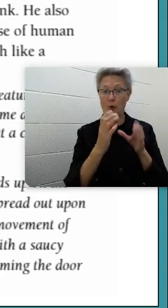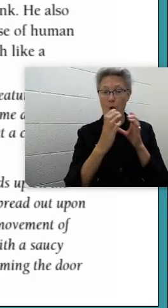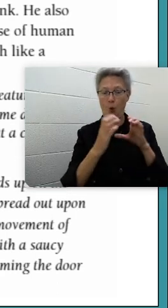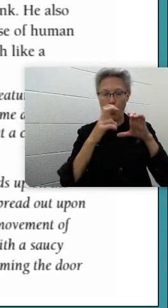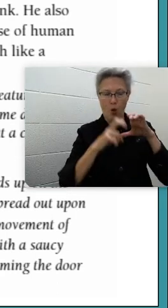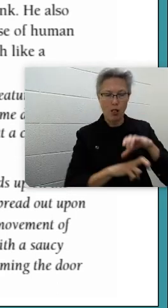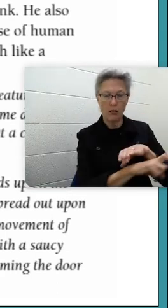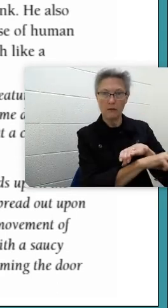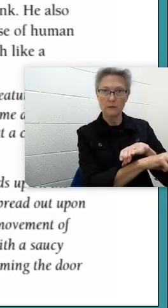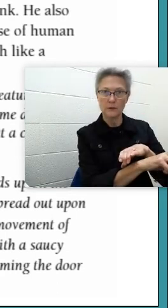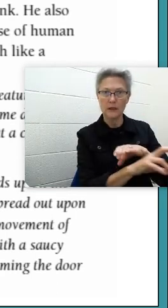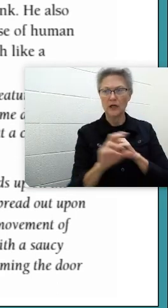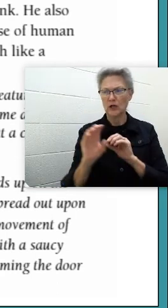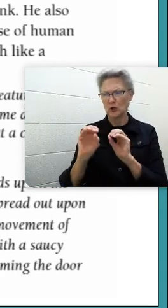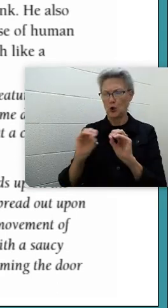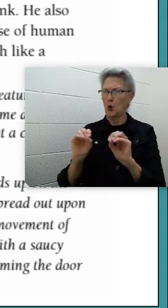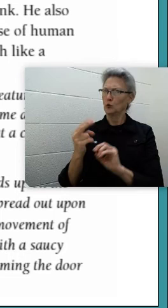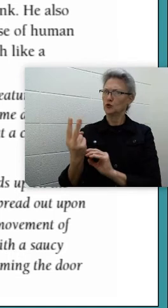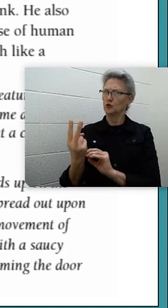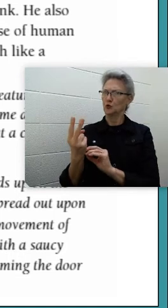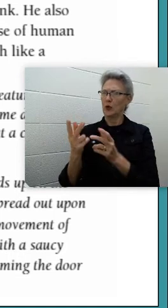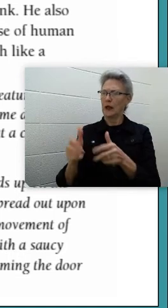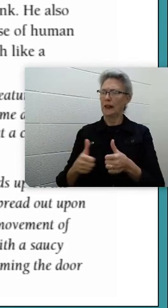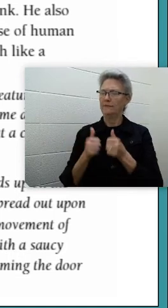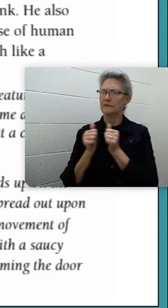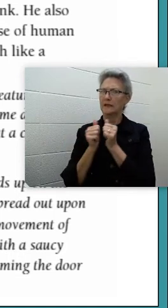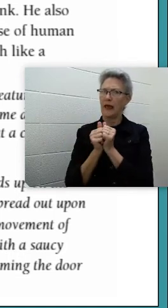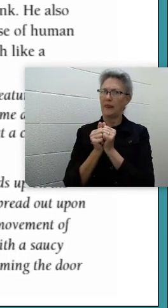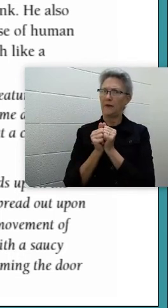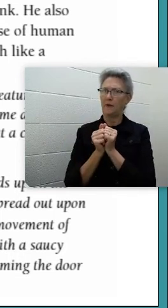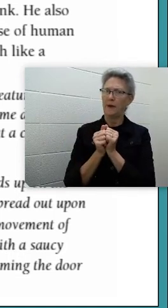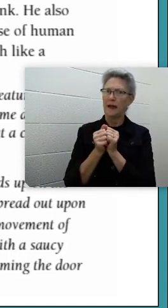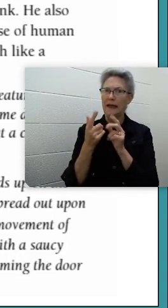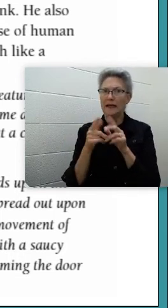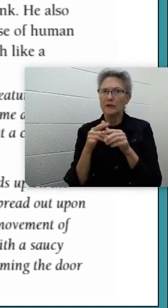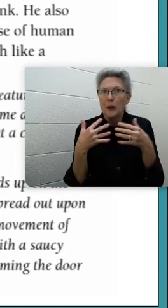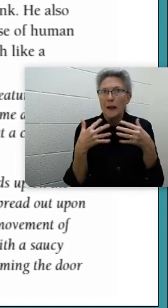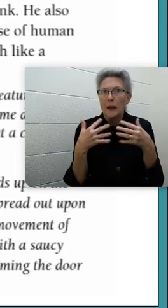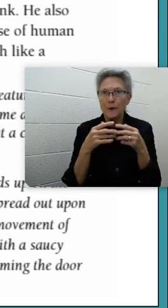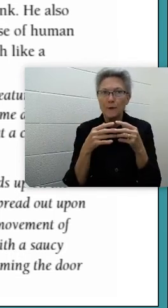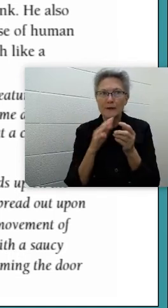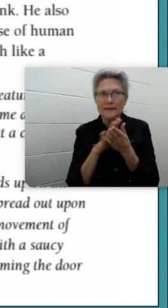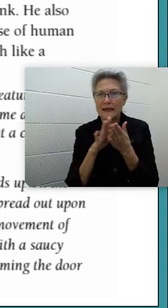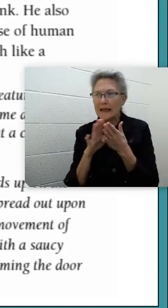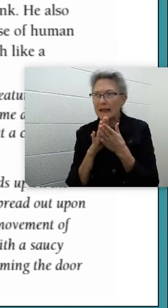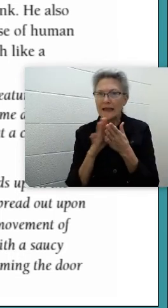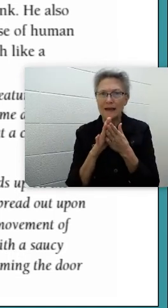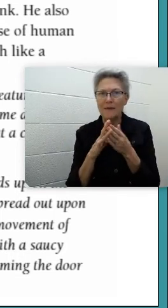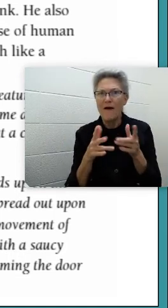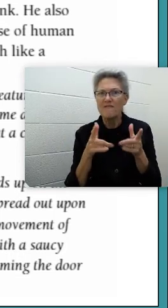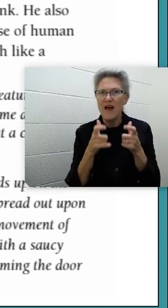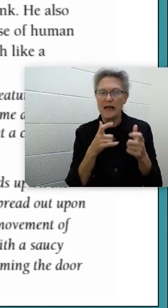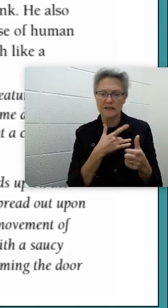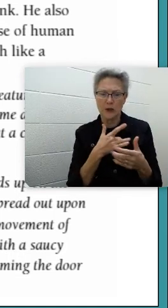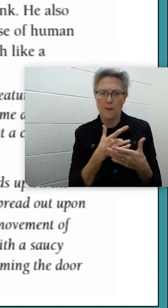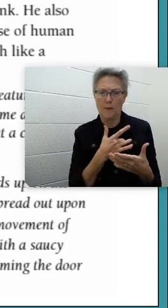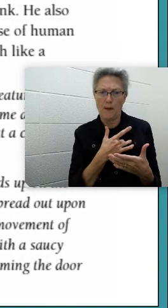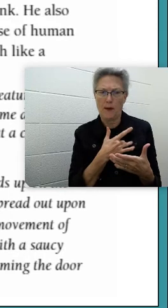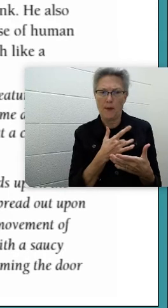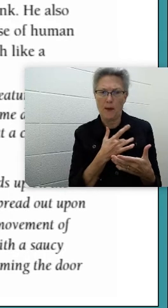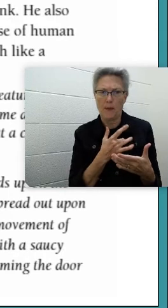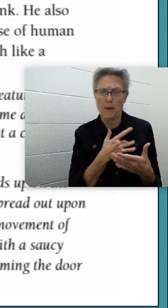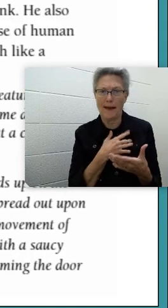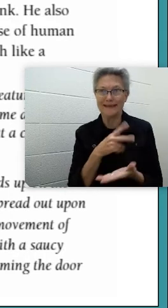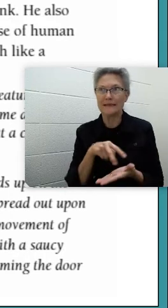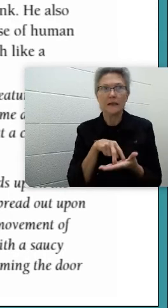can agree to live together. What a clean, perched, dapper, nervous little fellow he is. How fast his heart beats as he